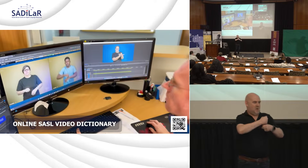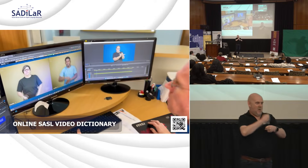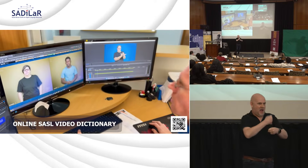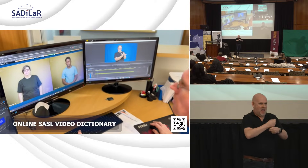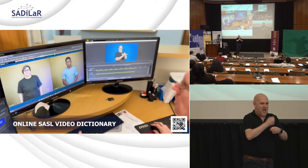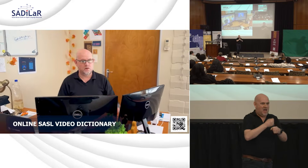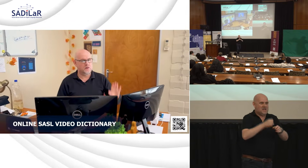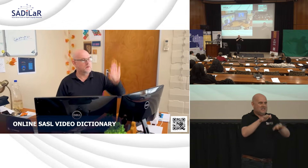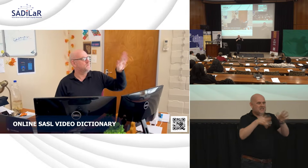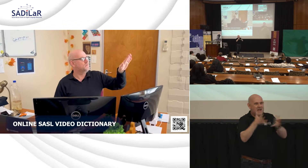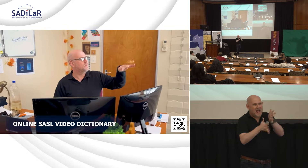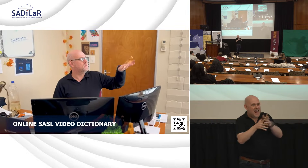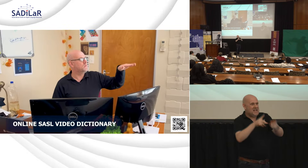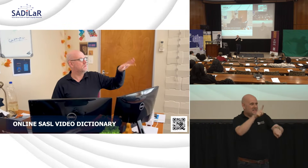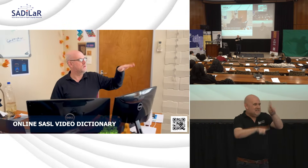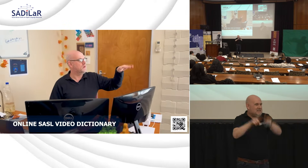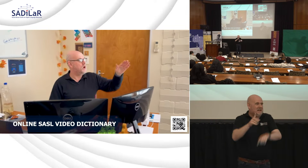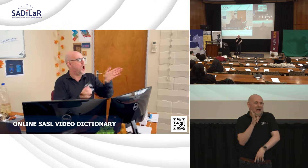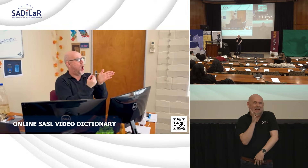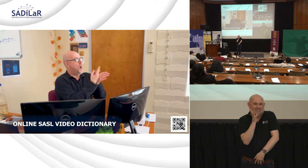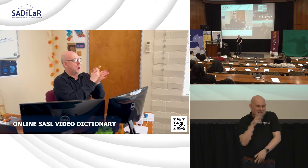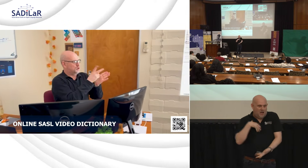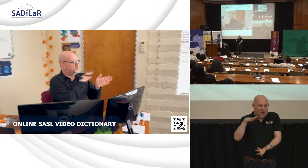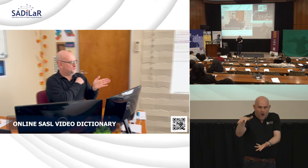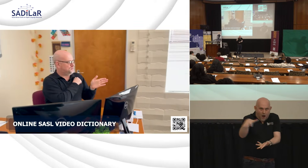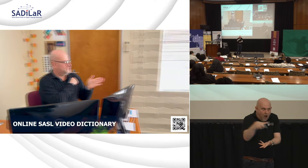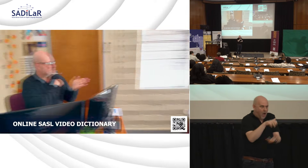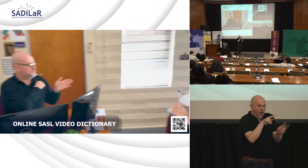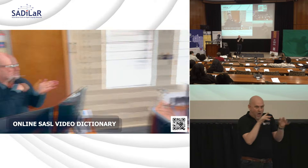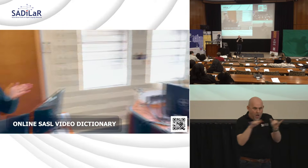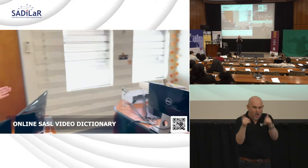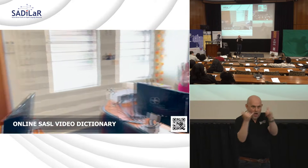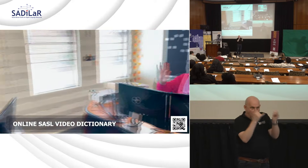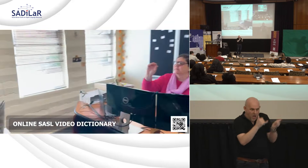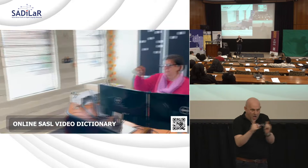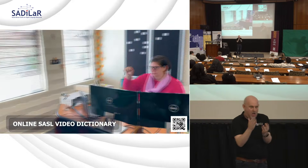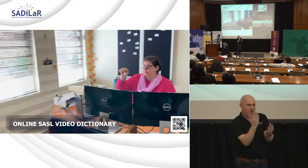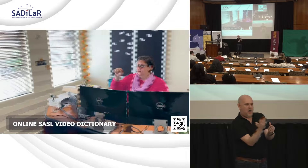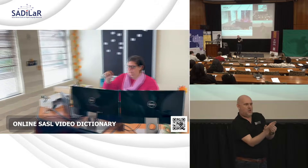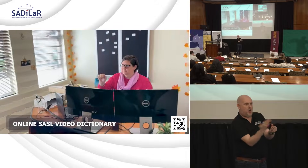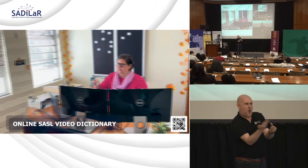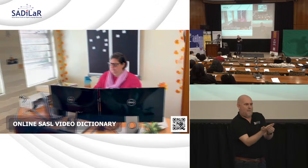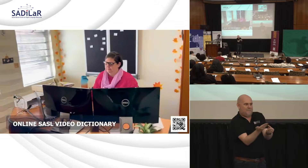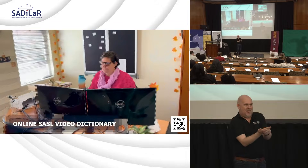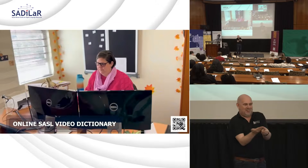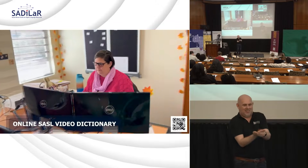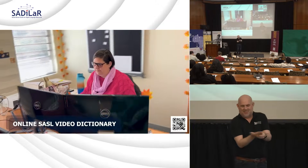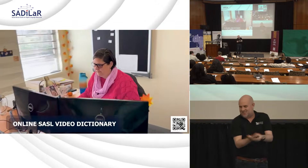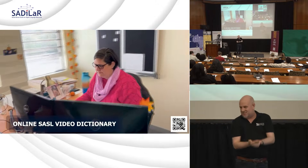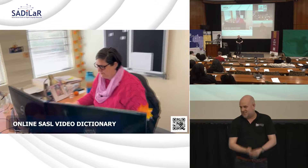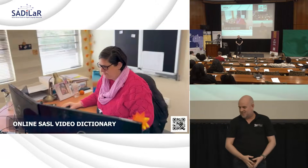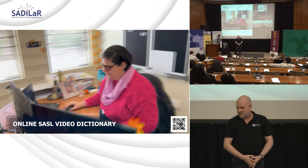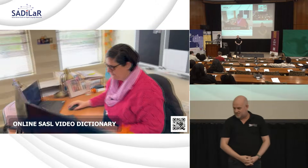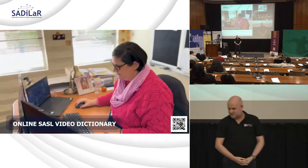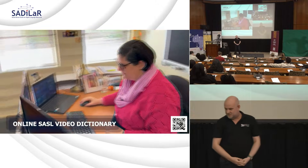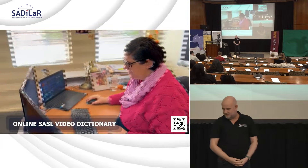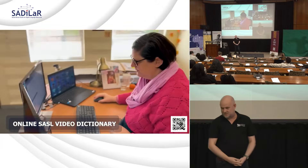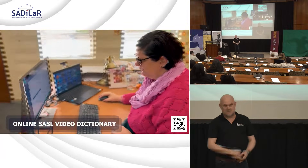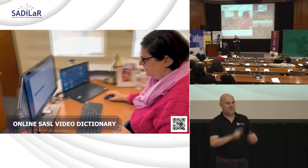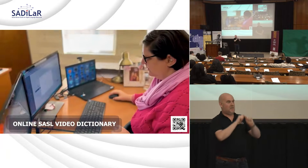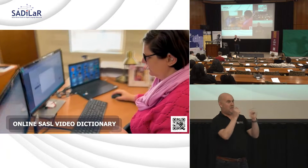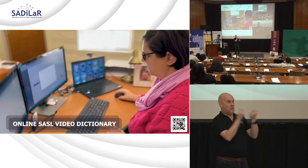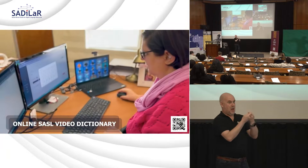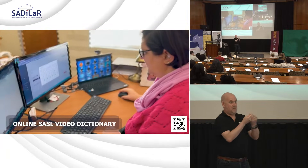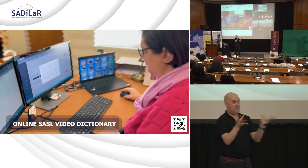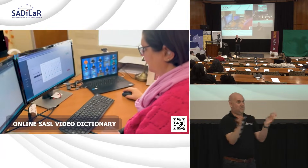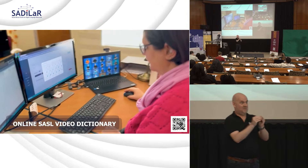So just to mention, this is where we work with the online SSL video dictionary. Tremendous lots of data that we capture and